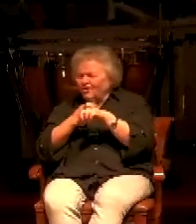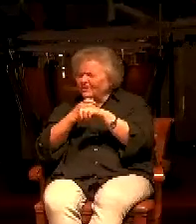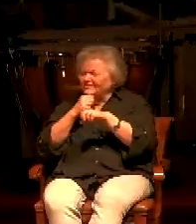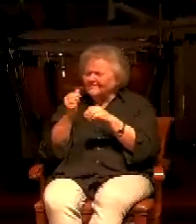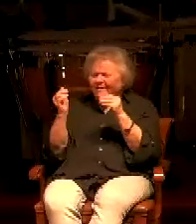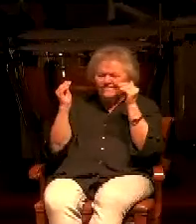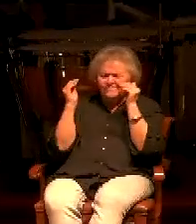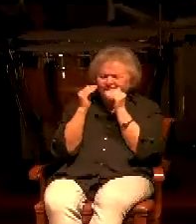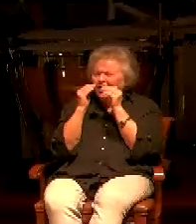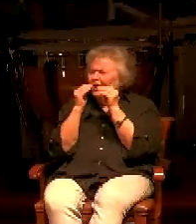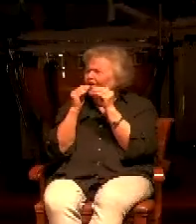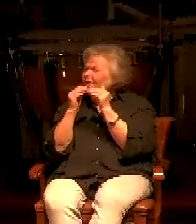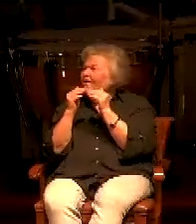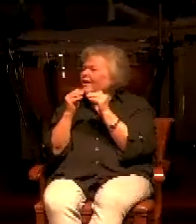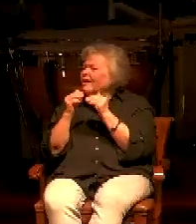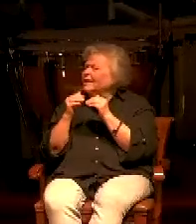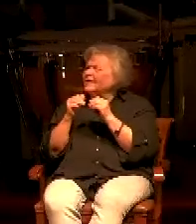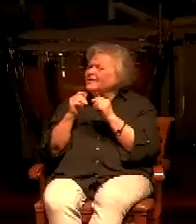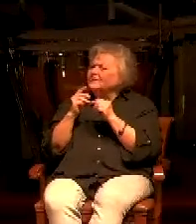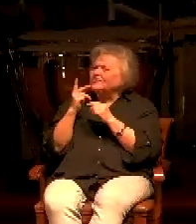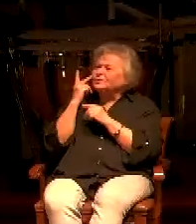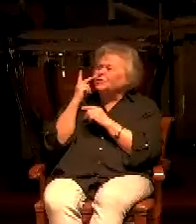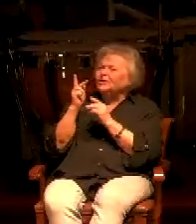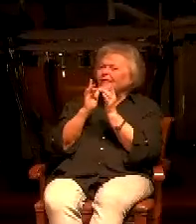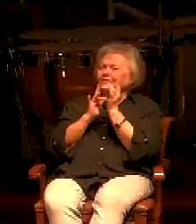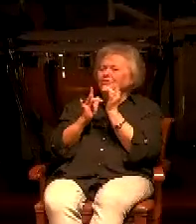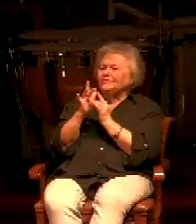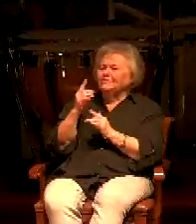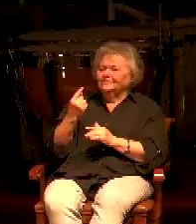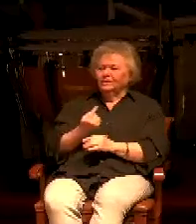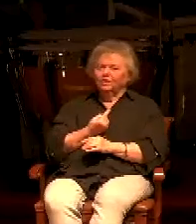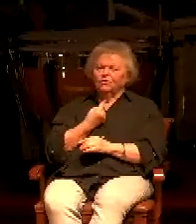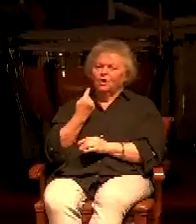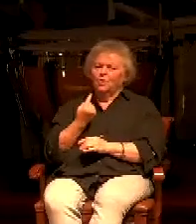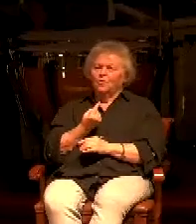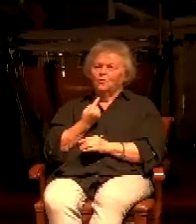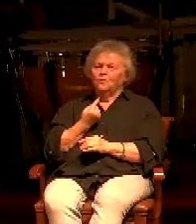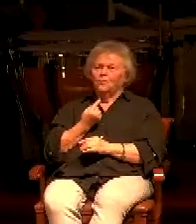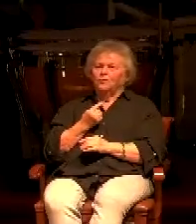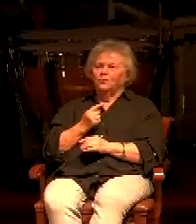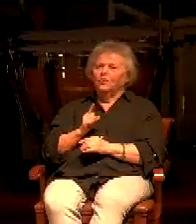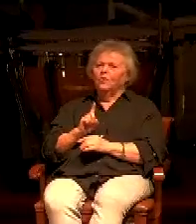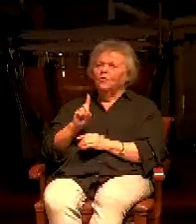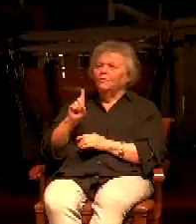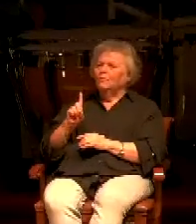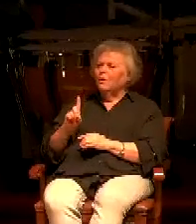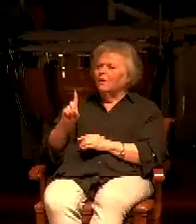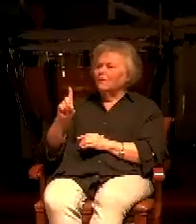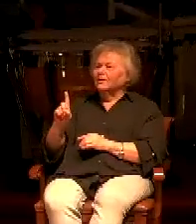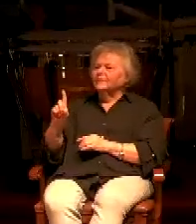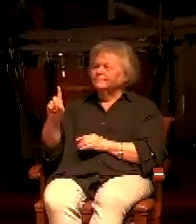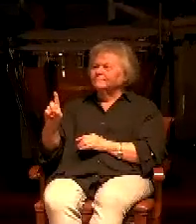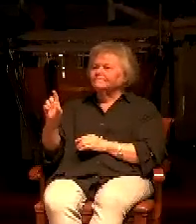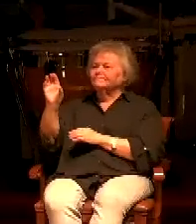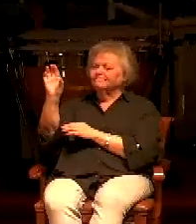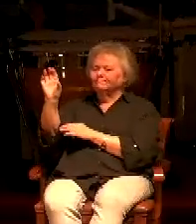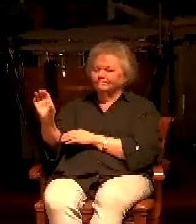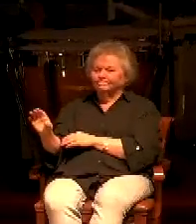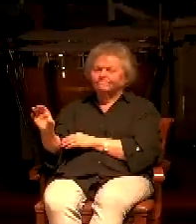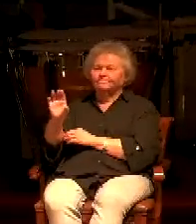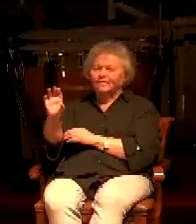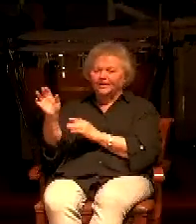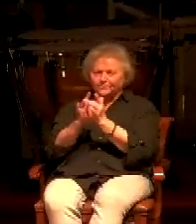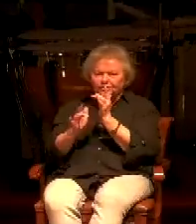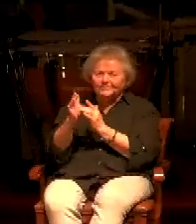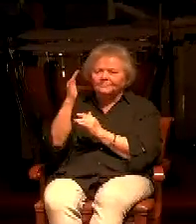back at the lonely walk of Jesus to the cross and be reminded, whatever you're dealing with, whatever you're going through, Jesus knows, he understands,